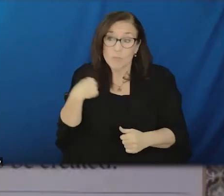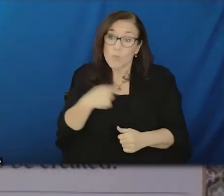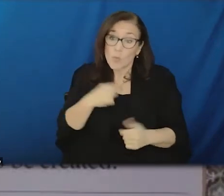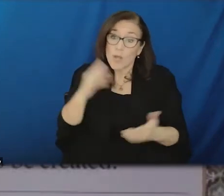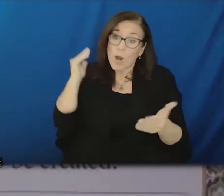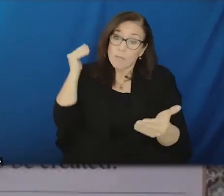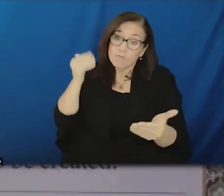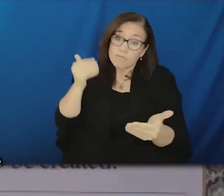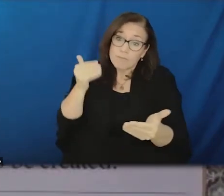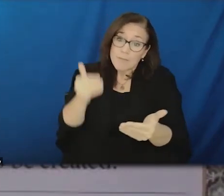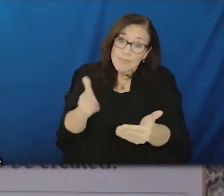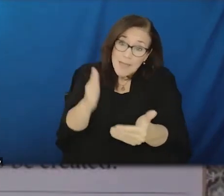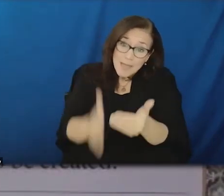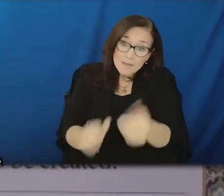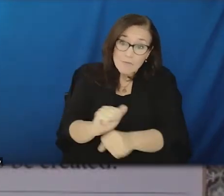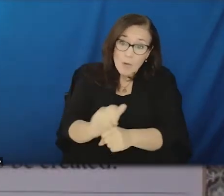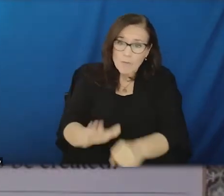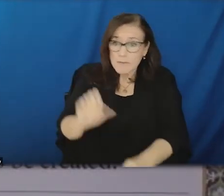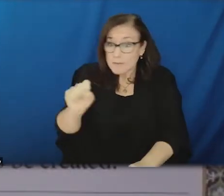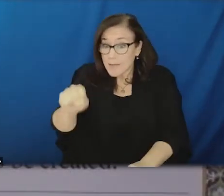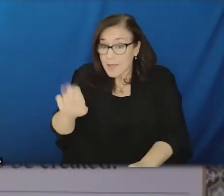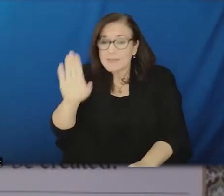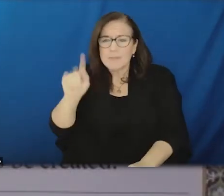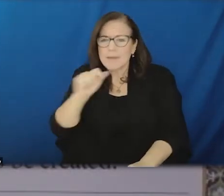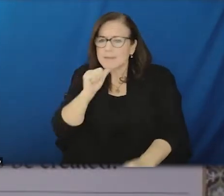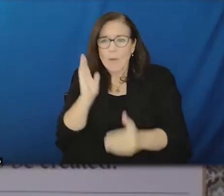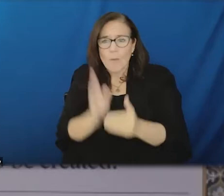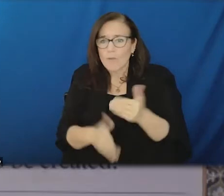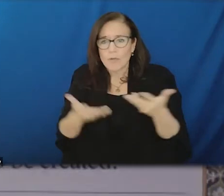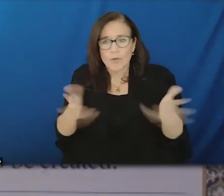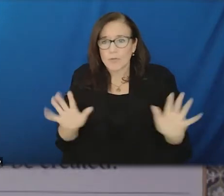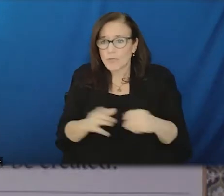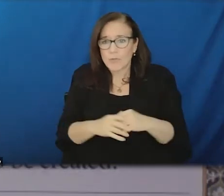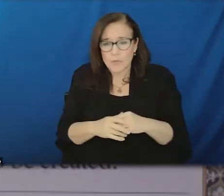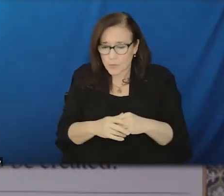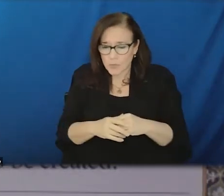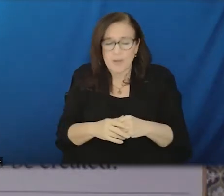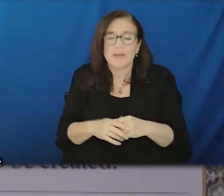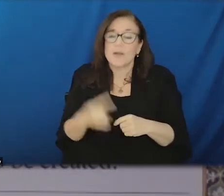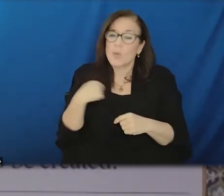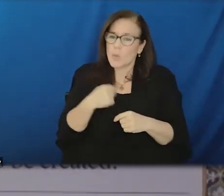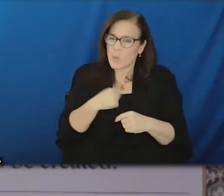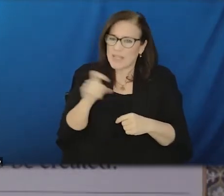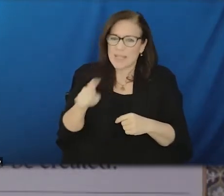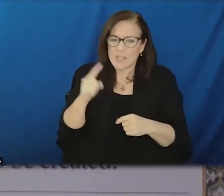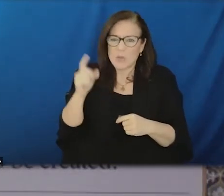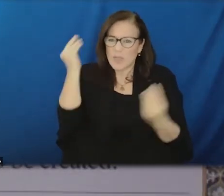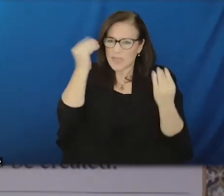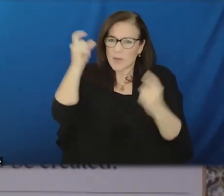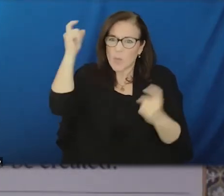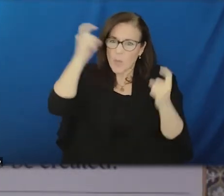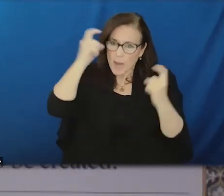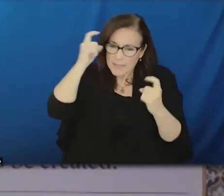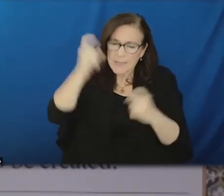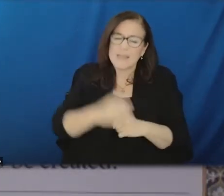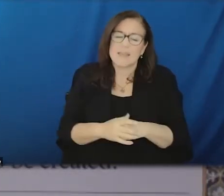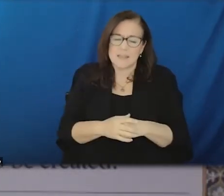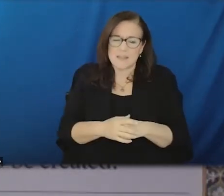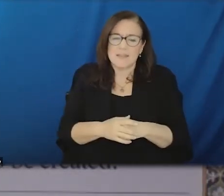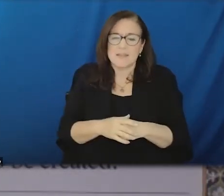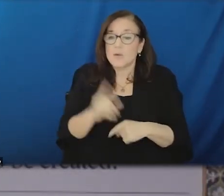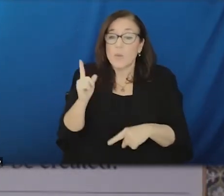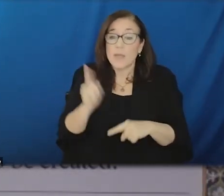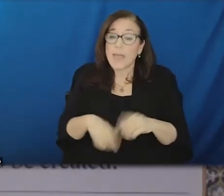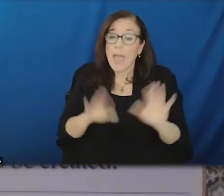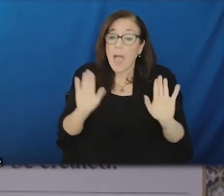over yet. I ask that we all choose wisely. We cannot let our guard down and we must continue to take